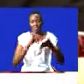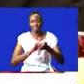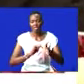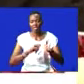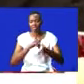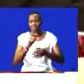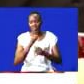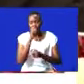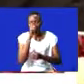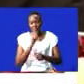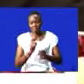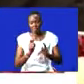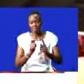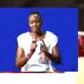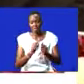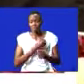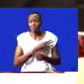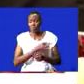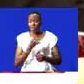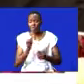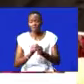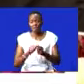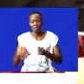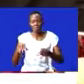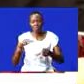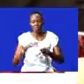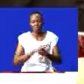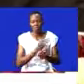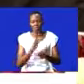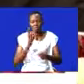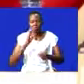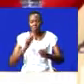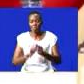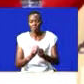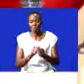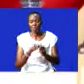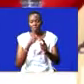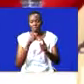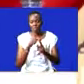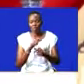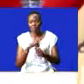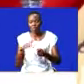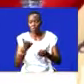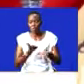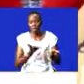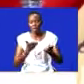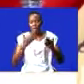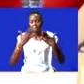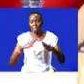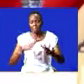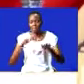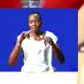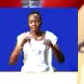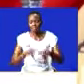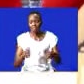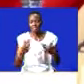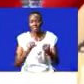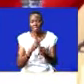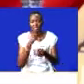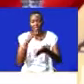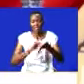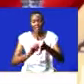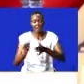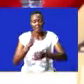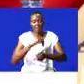luoro margi medruok mar pi e Nam Lolwe ma sani osechako wuok oko nyaka kuonde ma oganda odake. Gigo ma giwacho ni osechako kelo